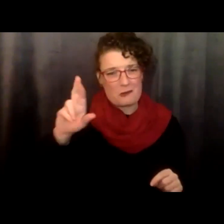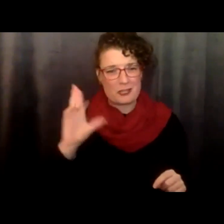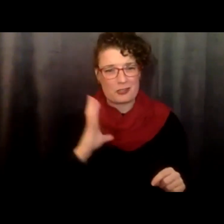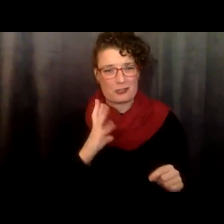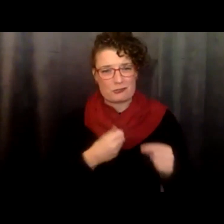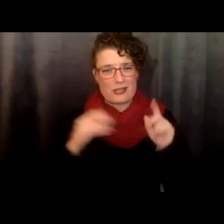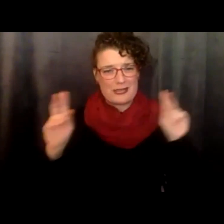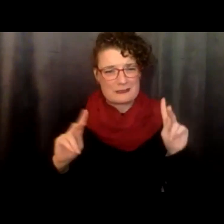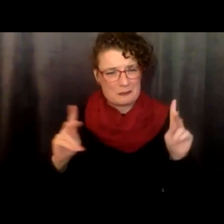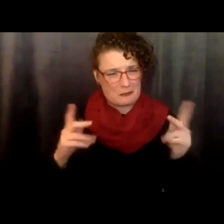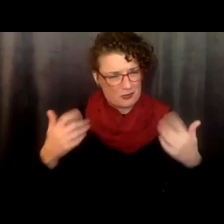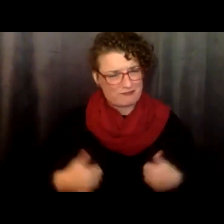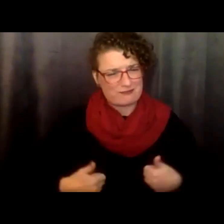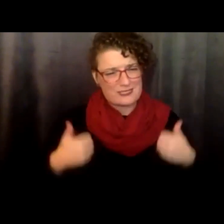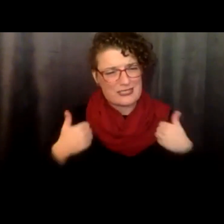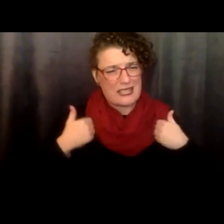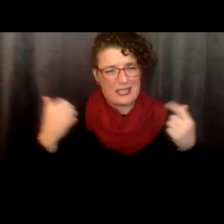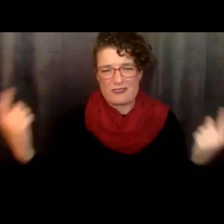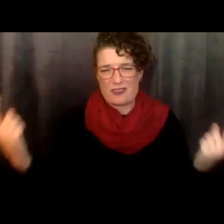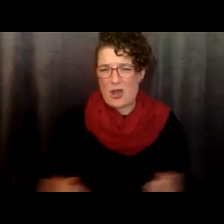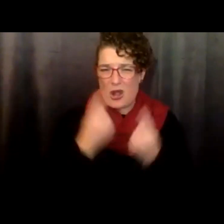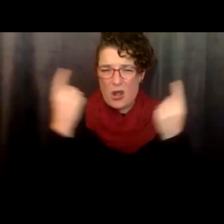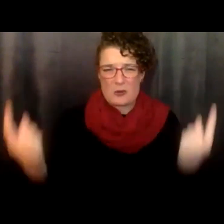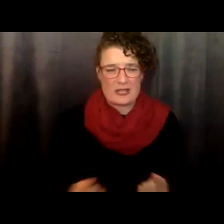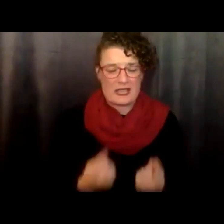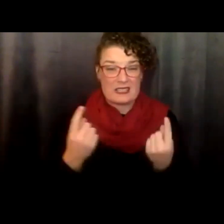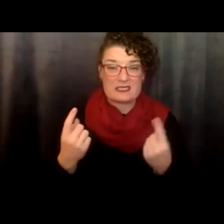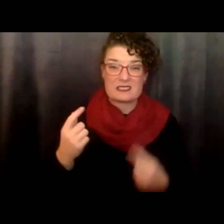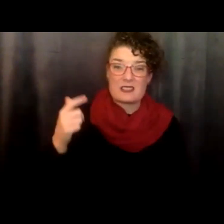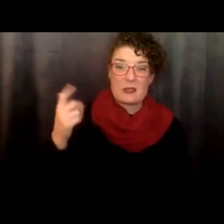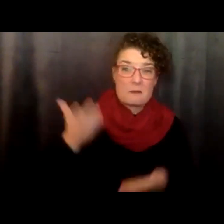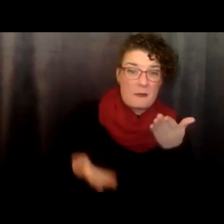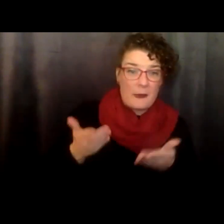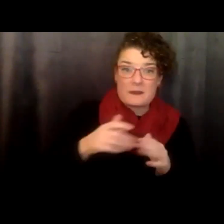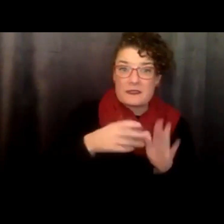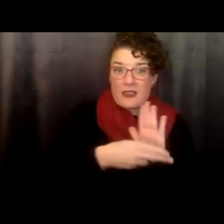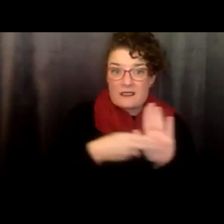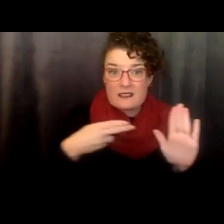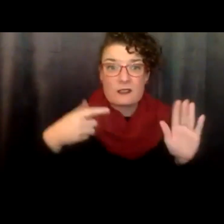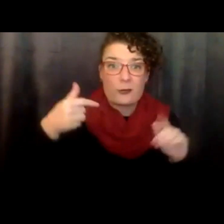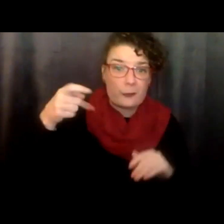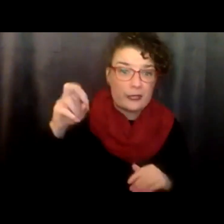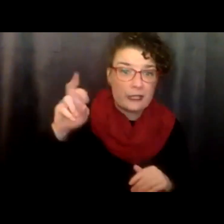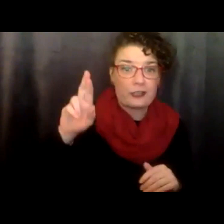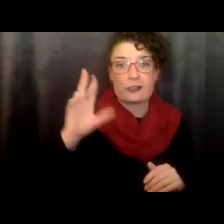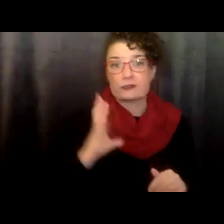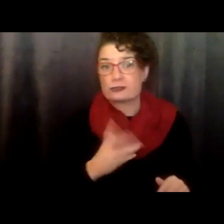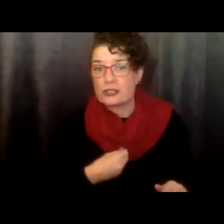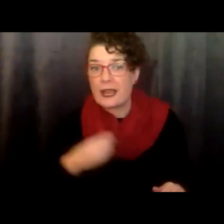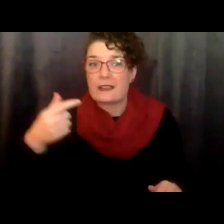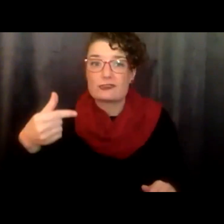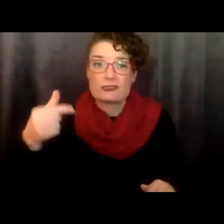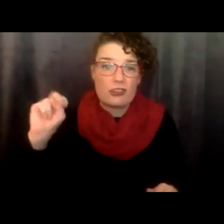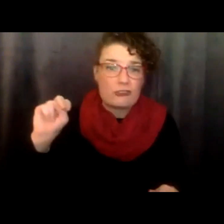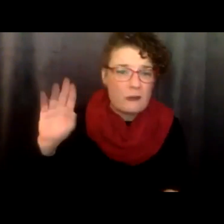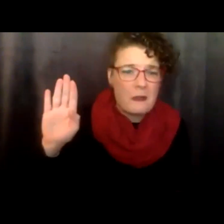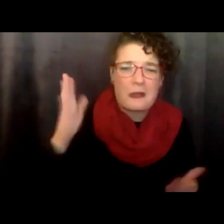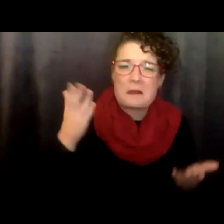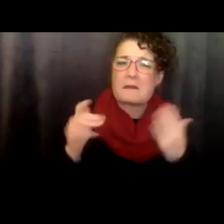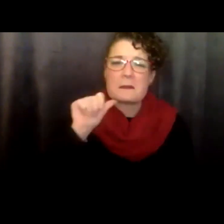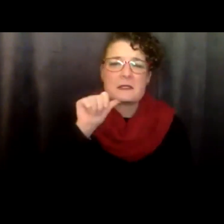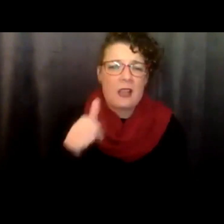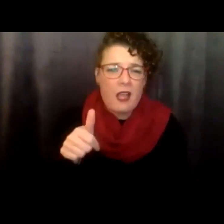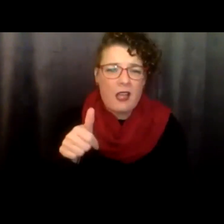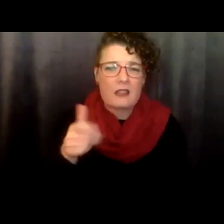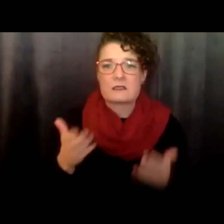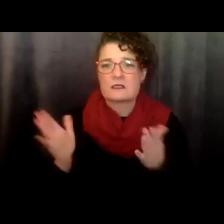the words queer or trans or gender non-binary. They may have manifested in their own ways in the context of their